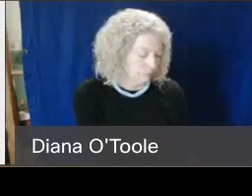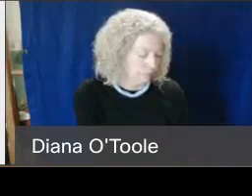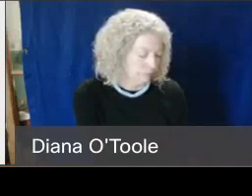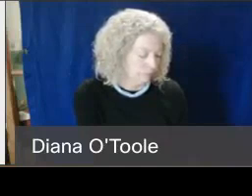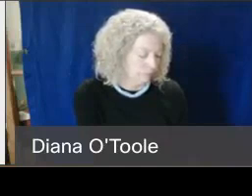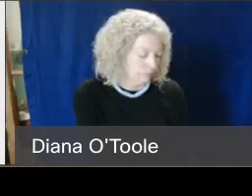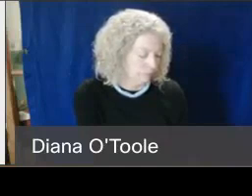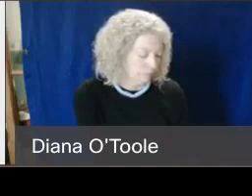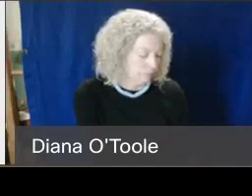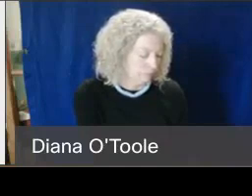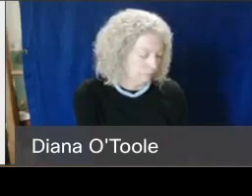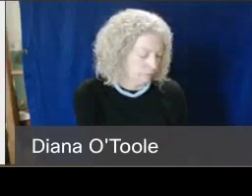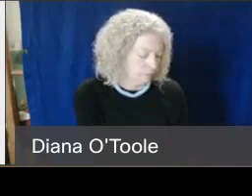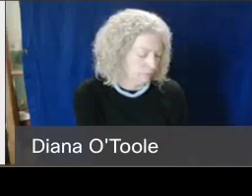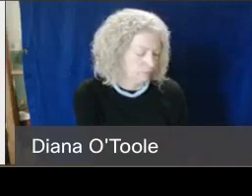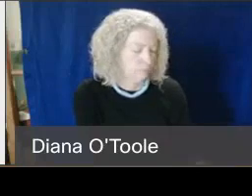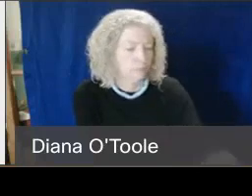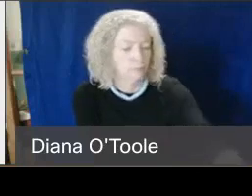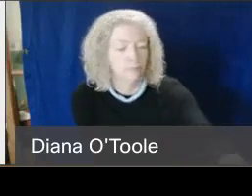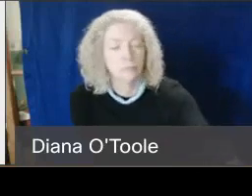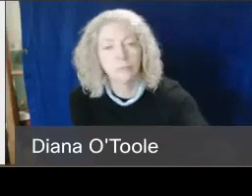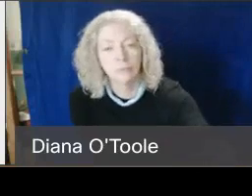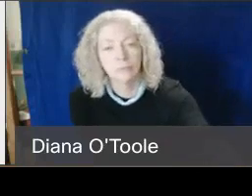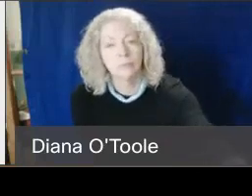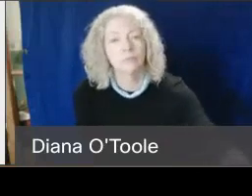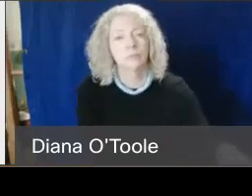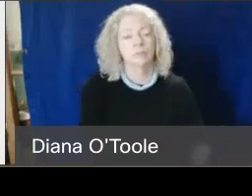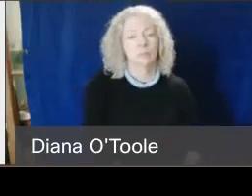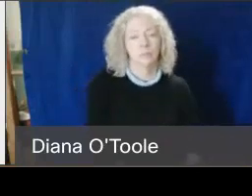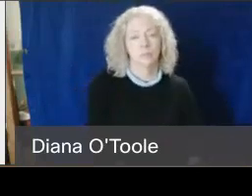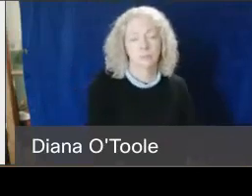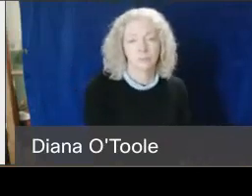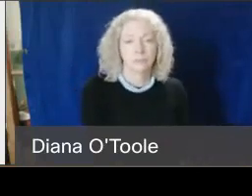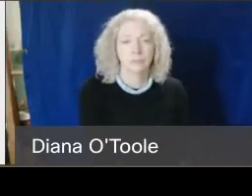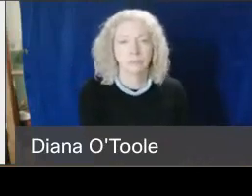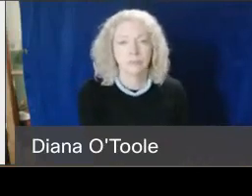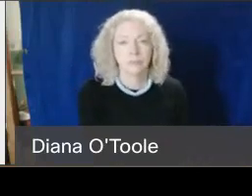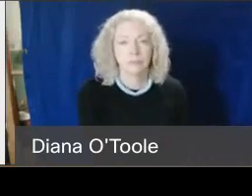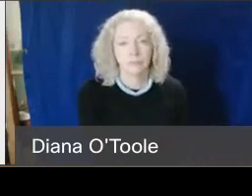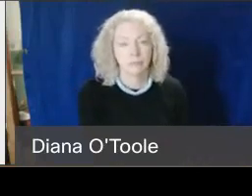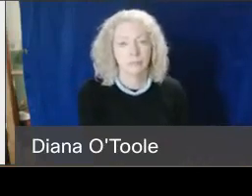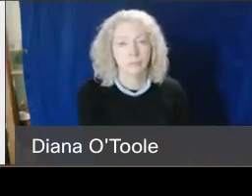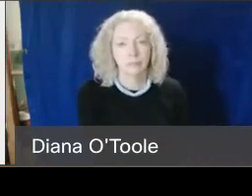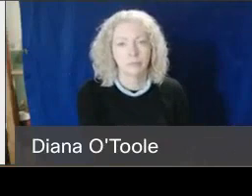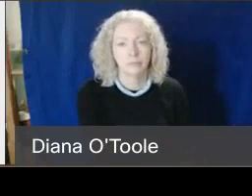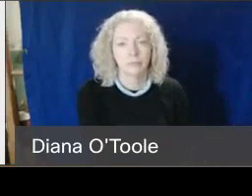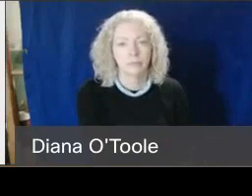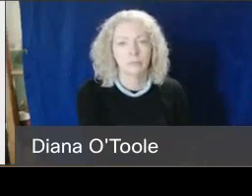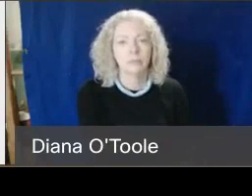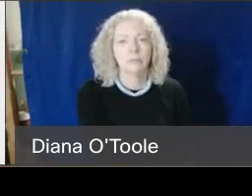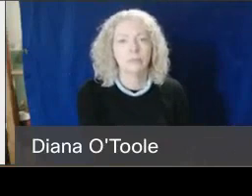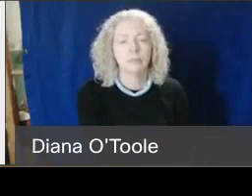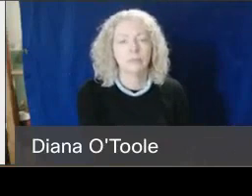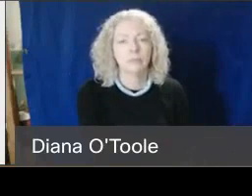from. I don't want to get myself in trouble. I'm just not going to say anything. I believe in equity for all, but I don't know